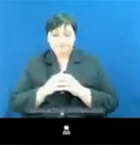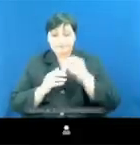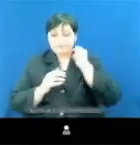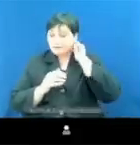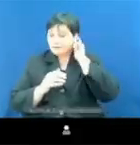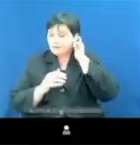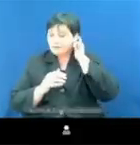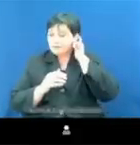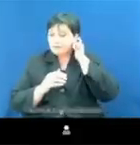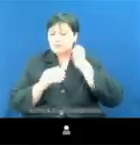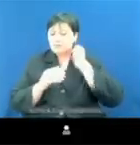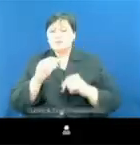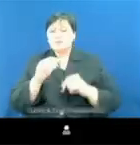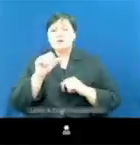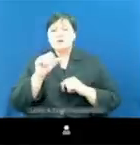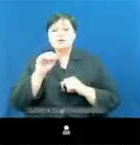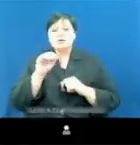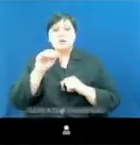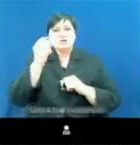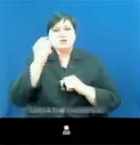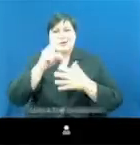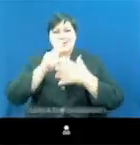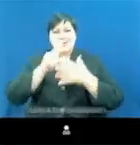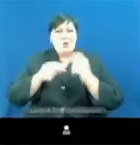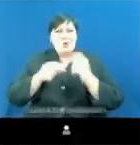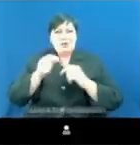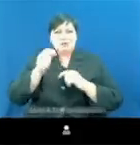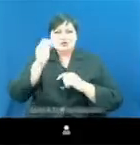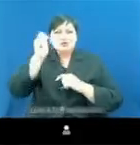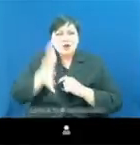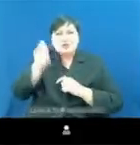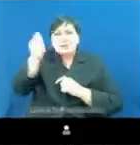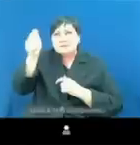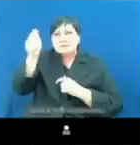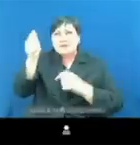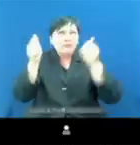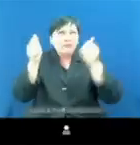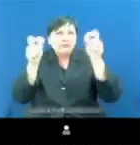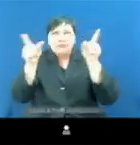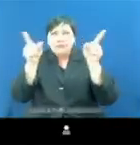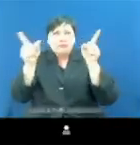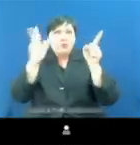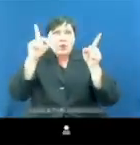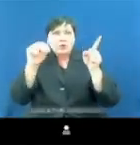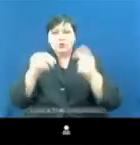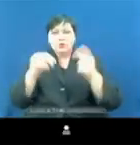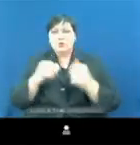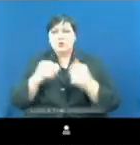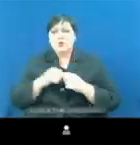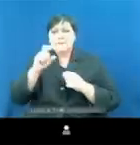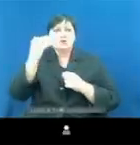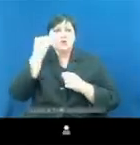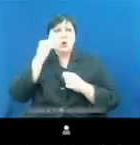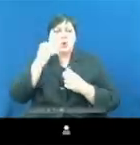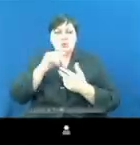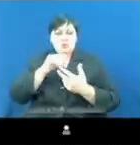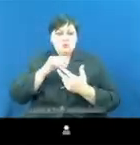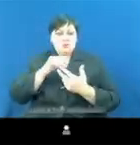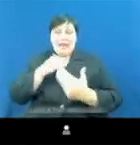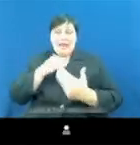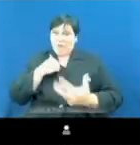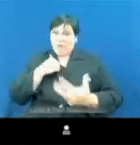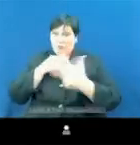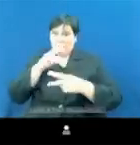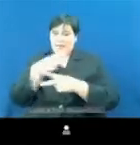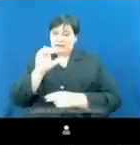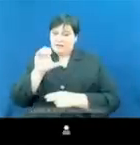So you need to know what the judge does. You need to know that there's 3 kinds of clerks and you get different information from different